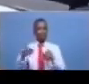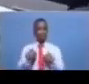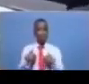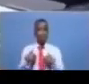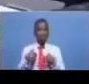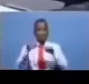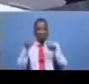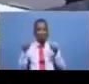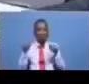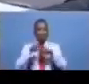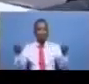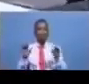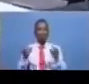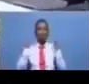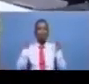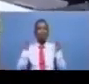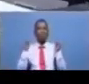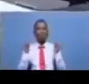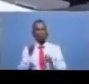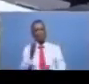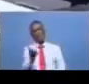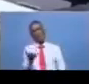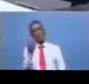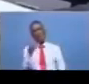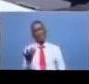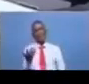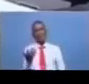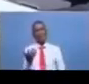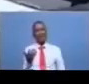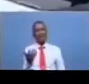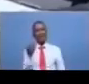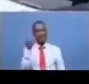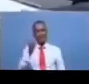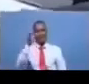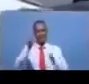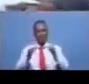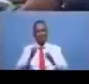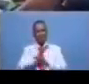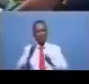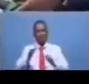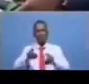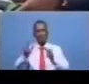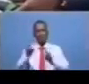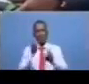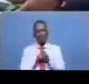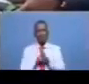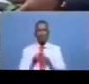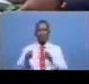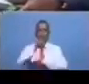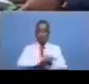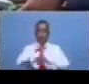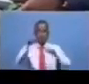say that, oh, I'm no longer willing to do so. And so the court should not allow her to do so. And counsel today in the application for